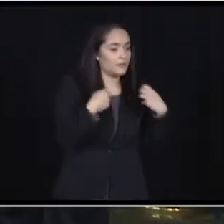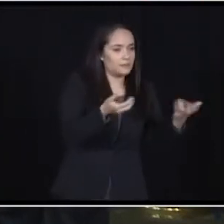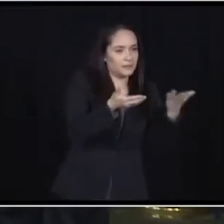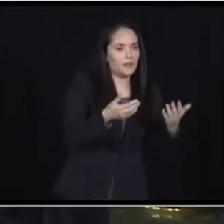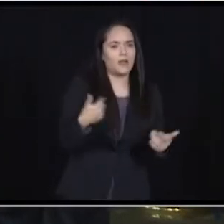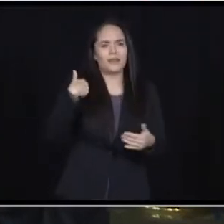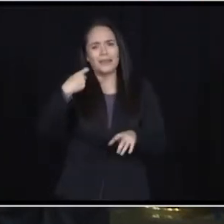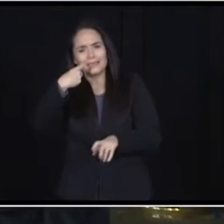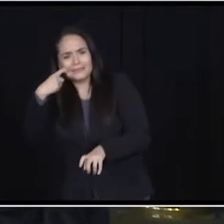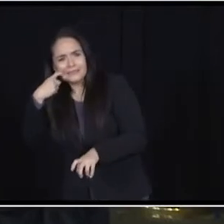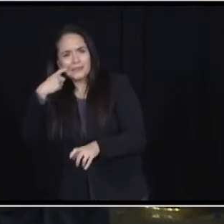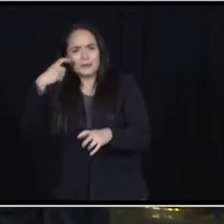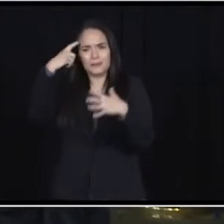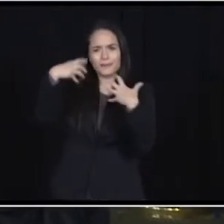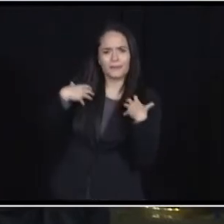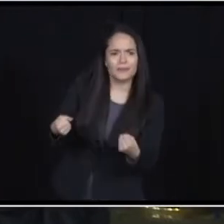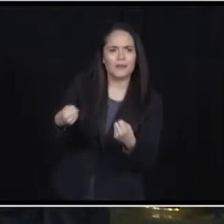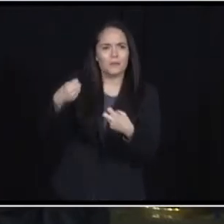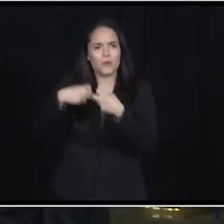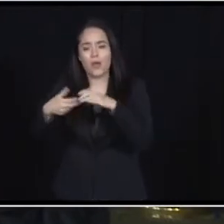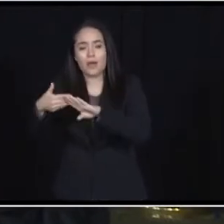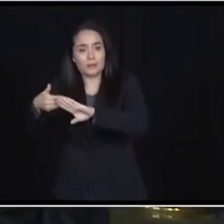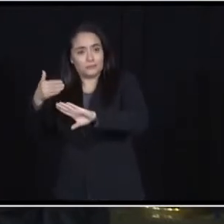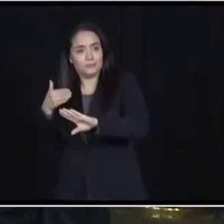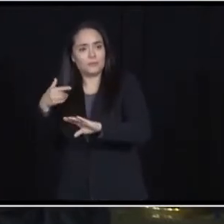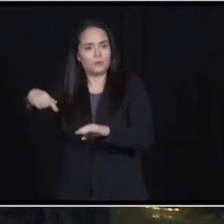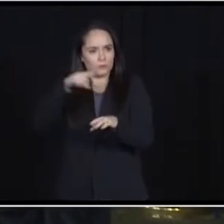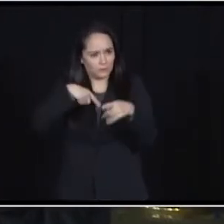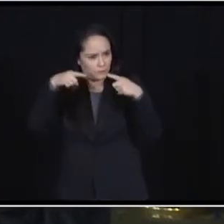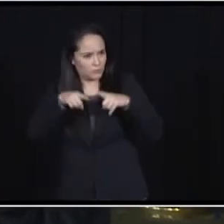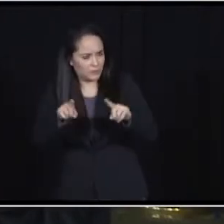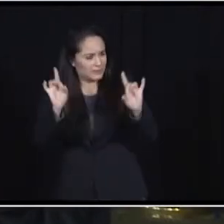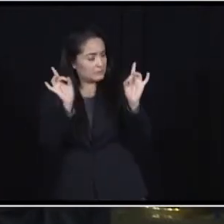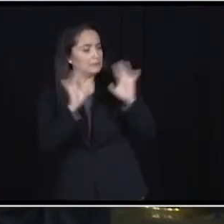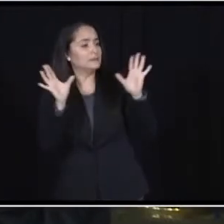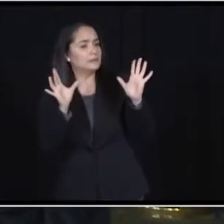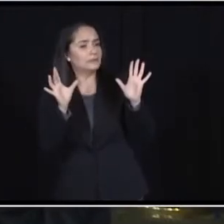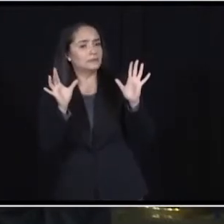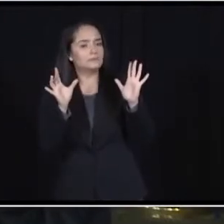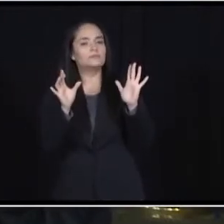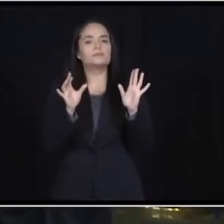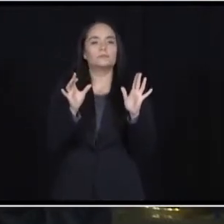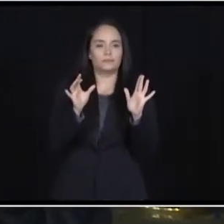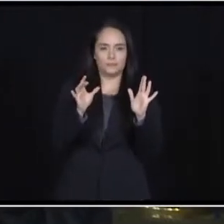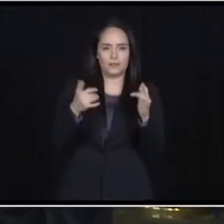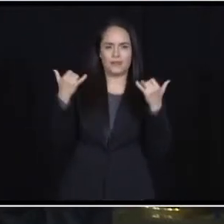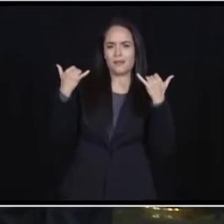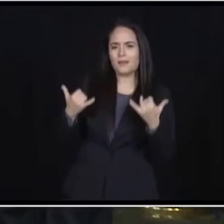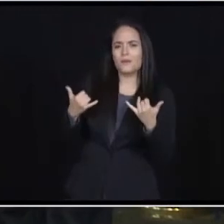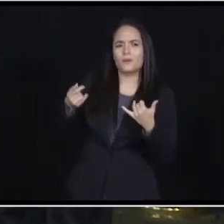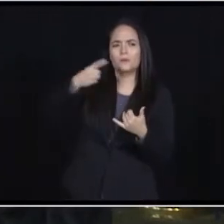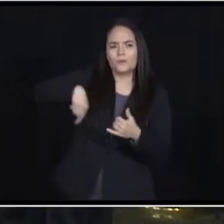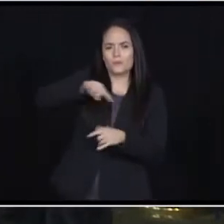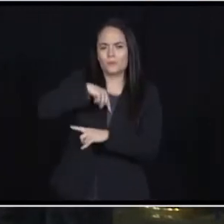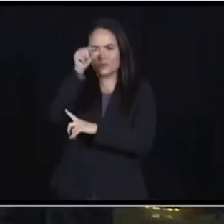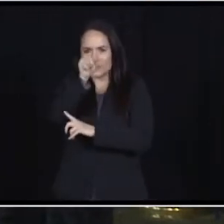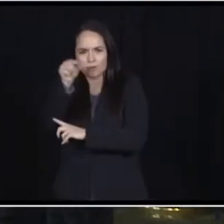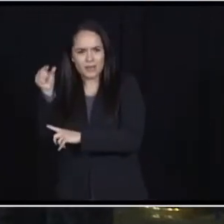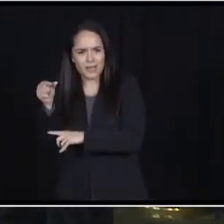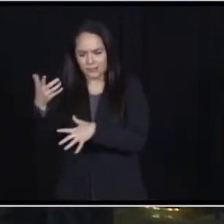during a crisis. This investment and our holistic cross-government approach to mental health and addiction services is a